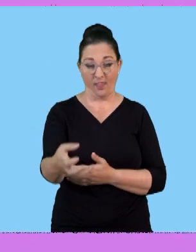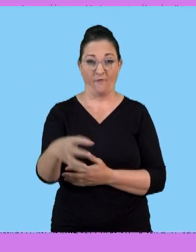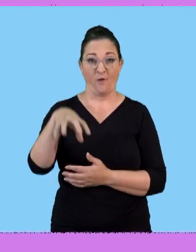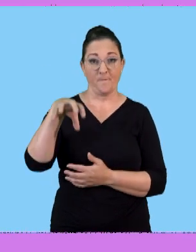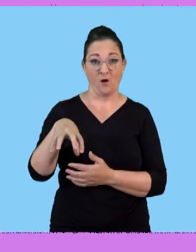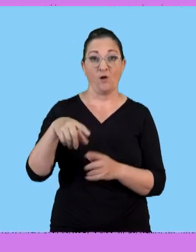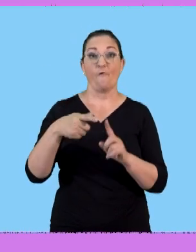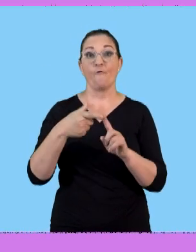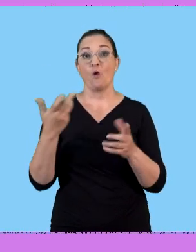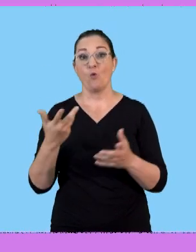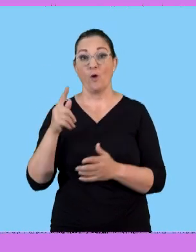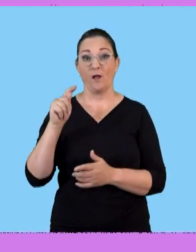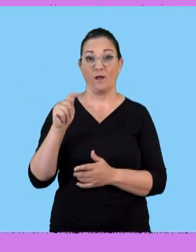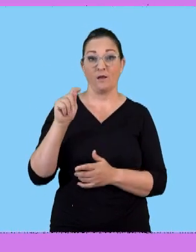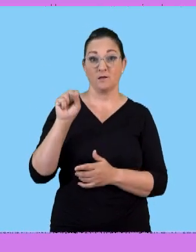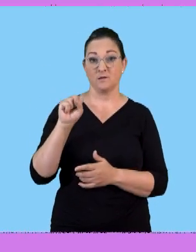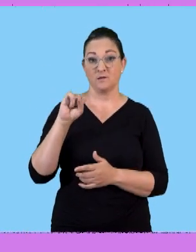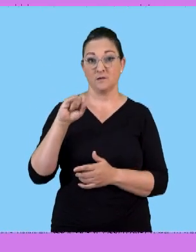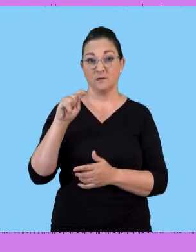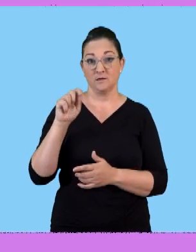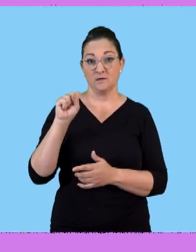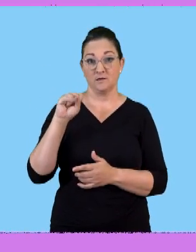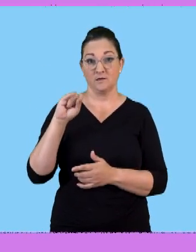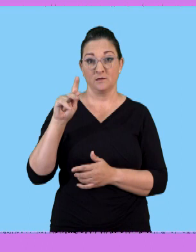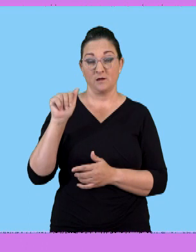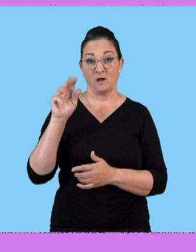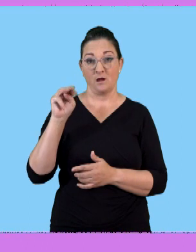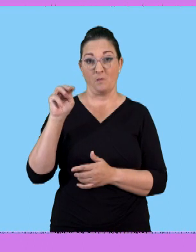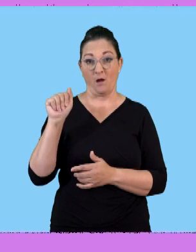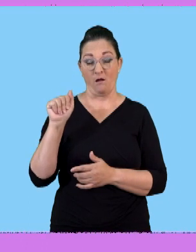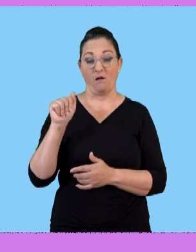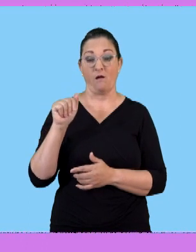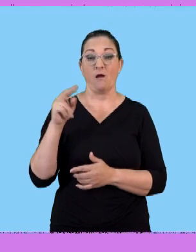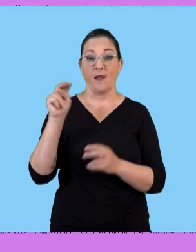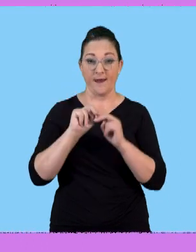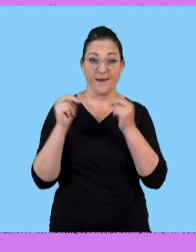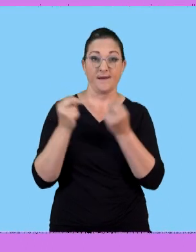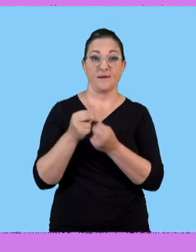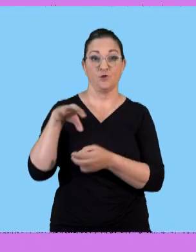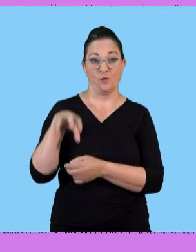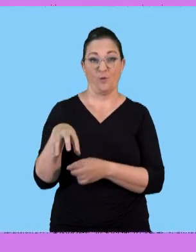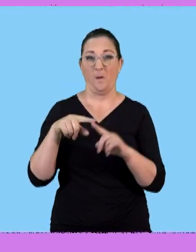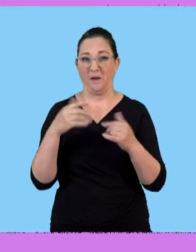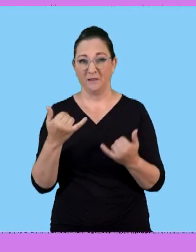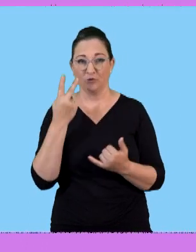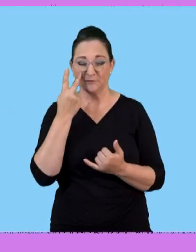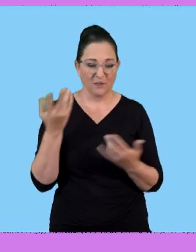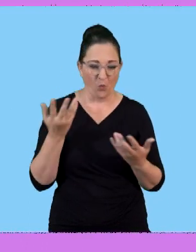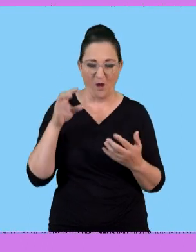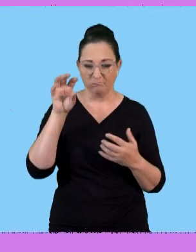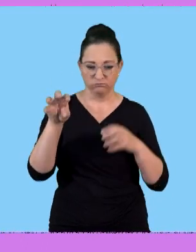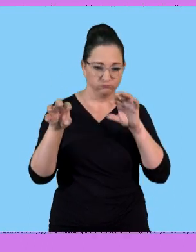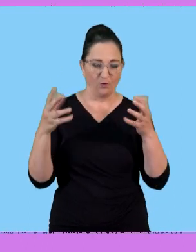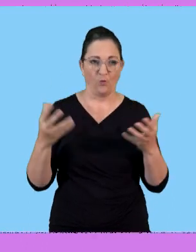National Park. Right, so let's quickly locate the two places. Right, so if I look at my map, I see here